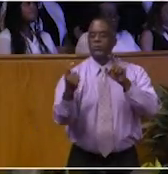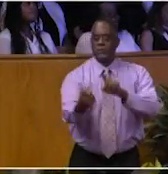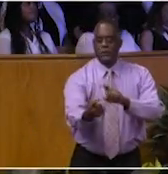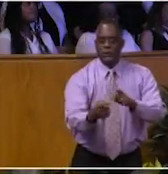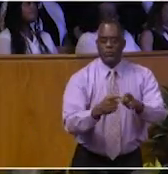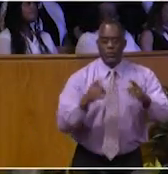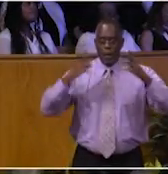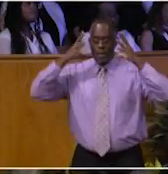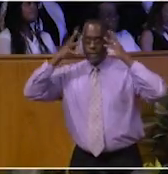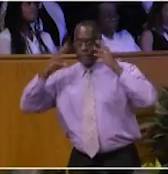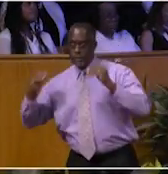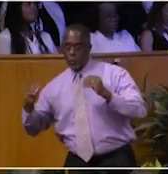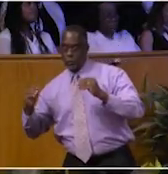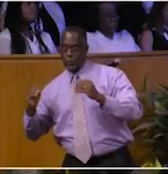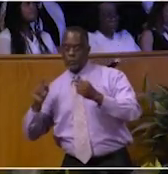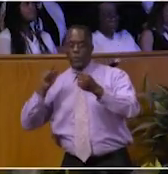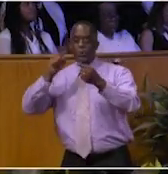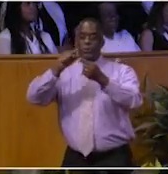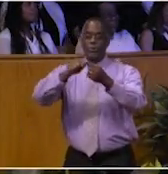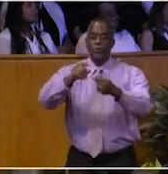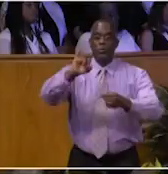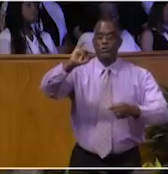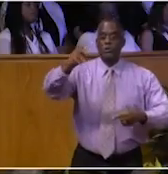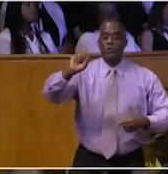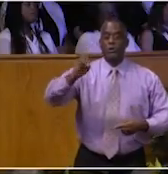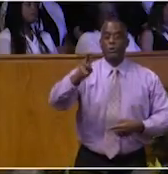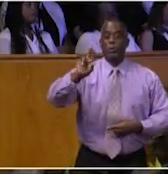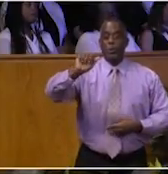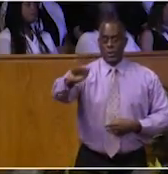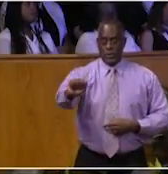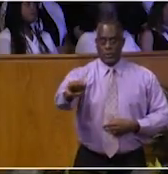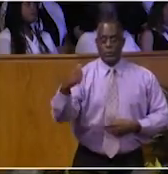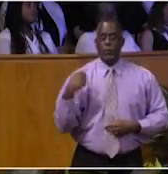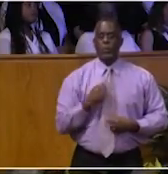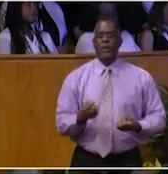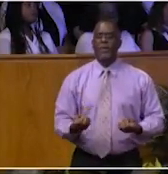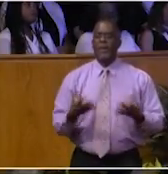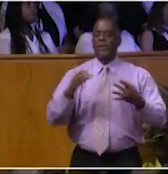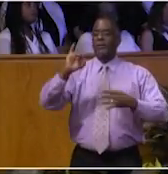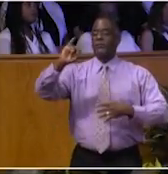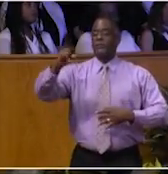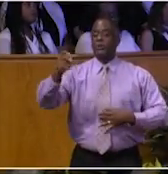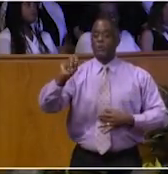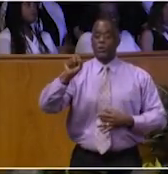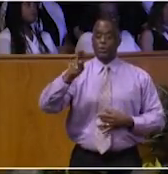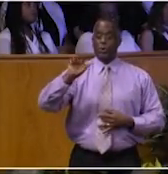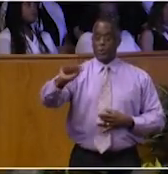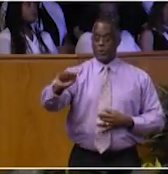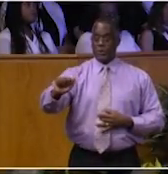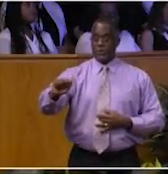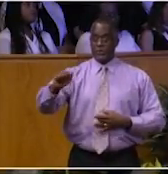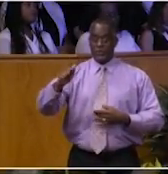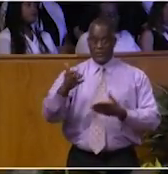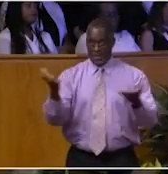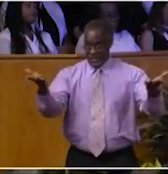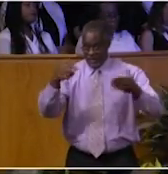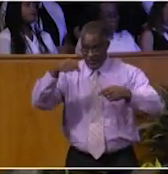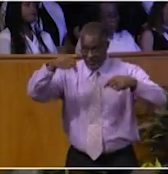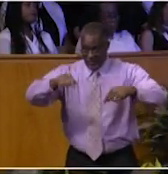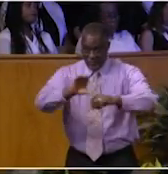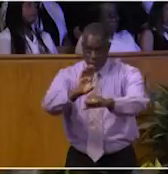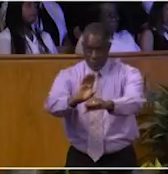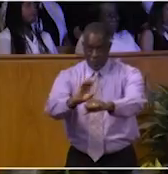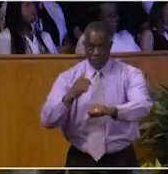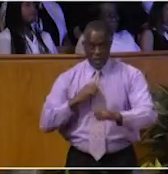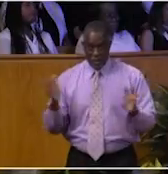from Moses to Joshua. Because we have a lot of Joshuas in this audience. So